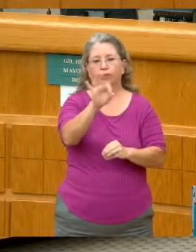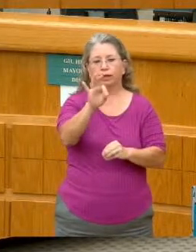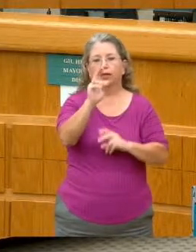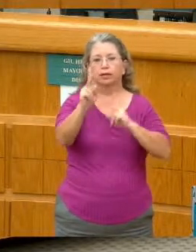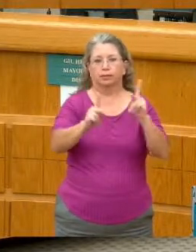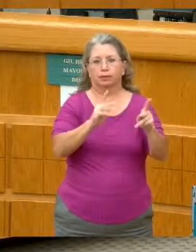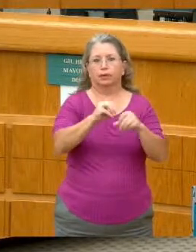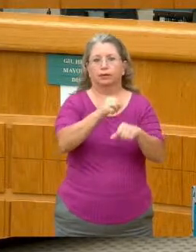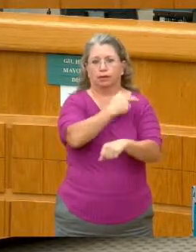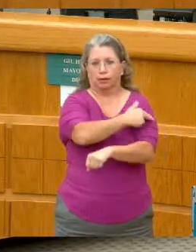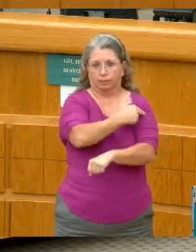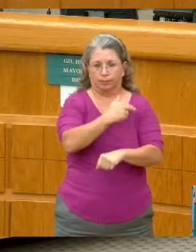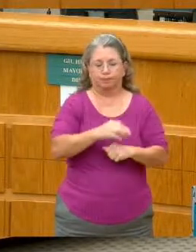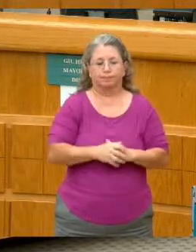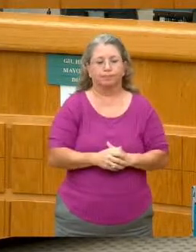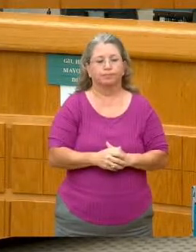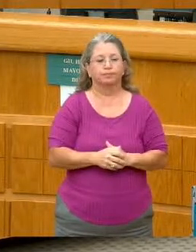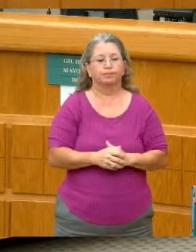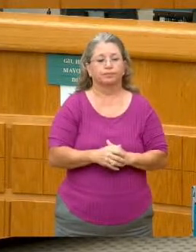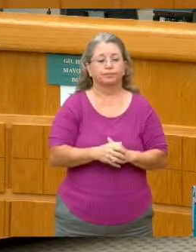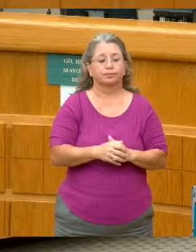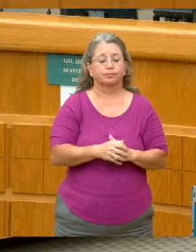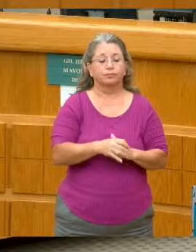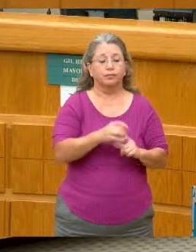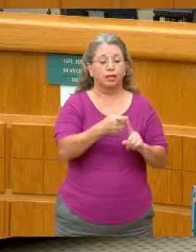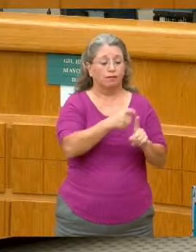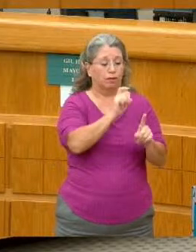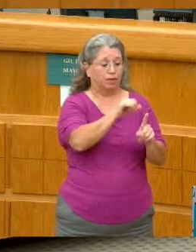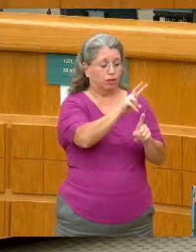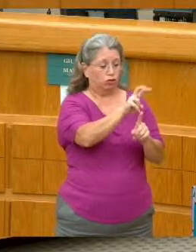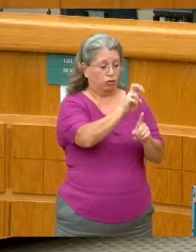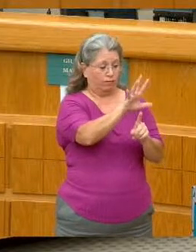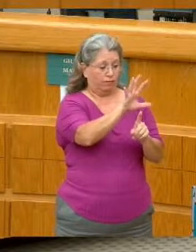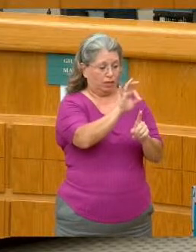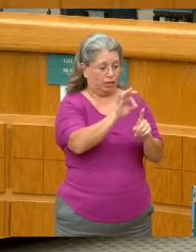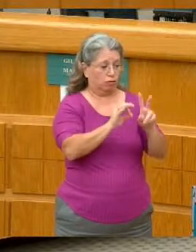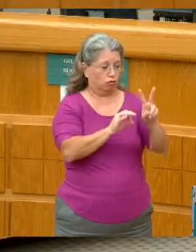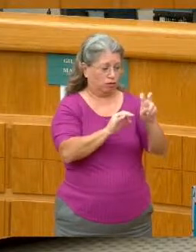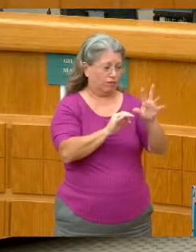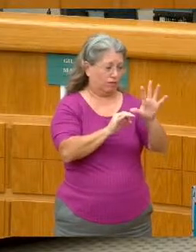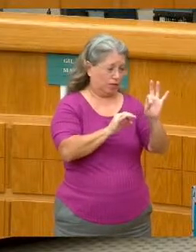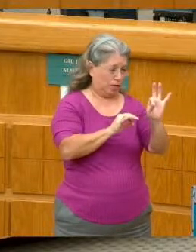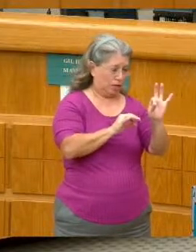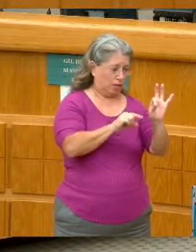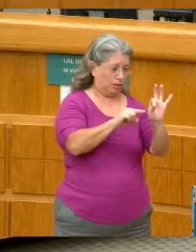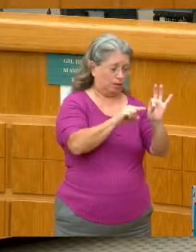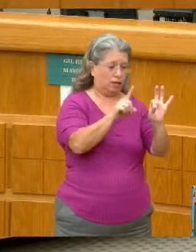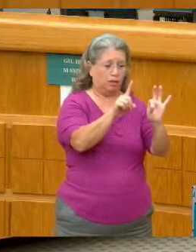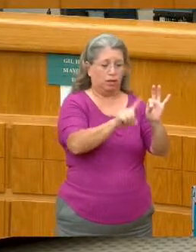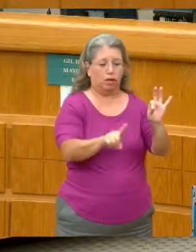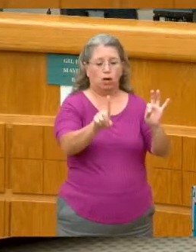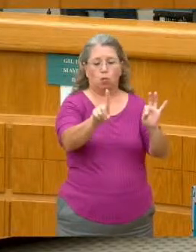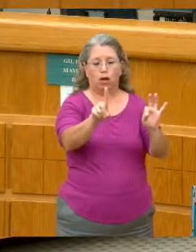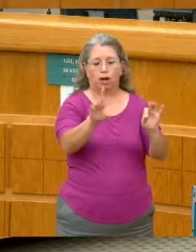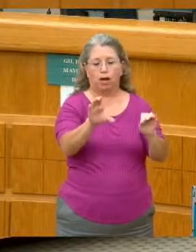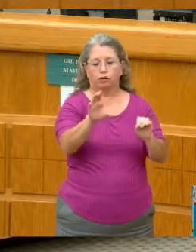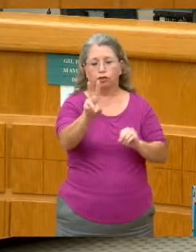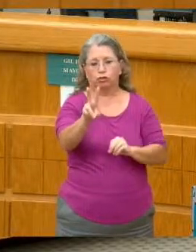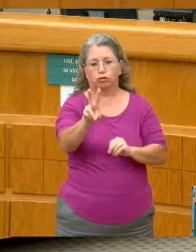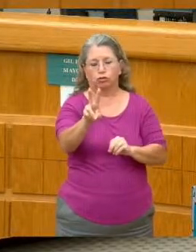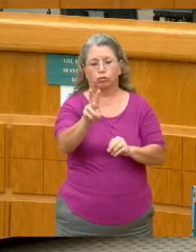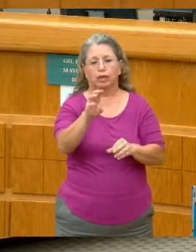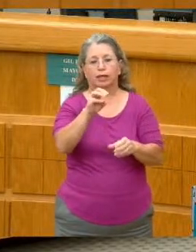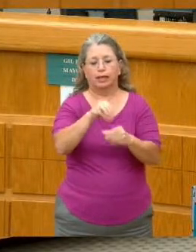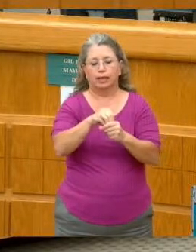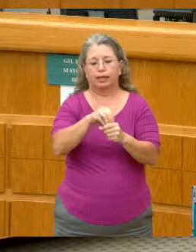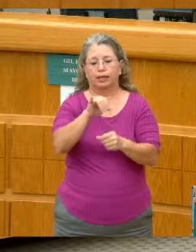hospital. And then of that number, of the 259, 102 are in the hospital and